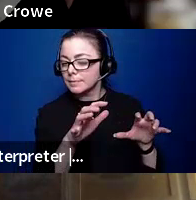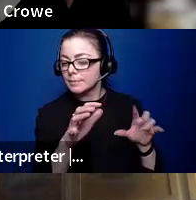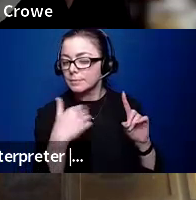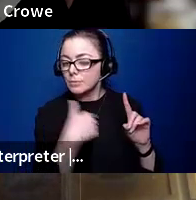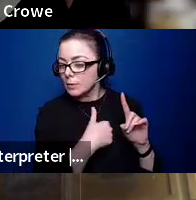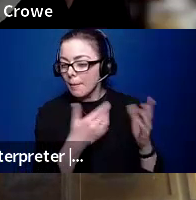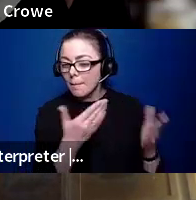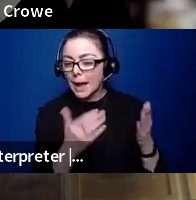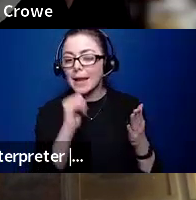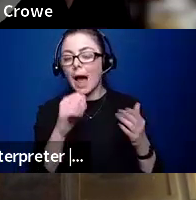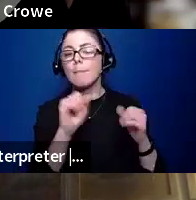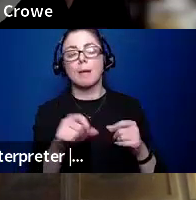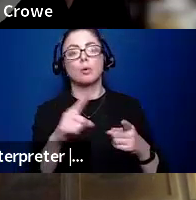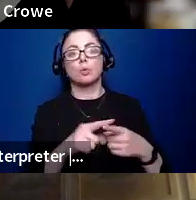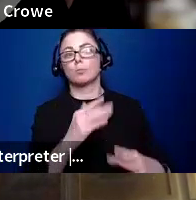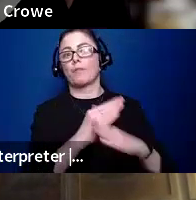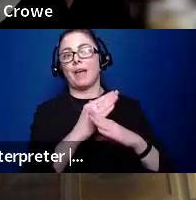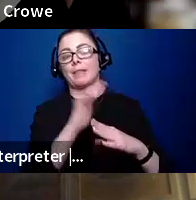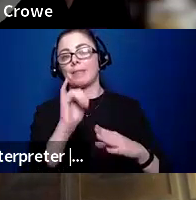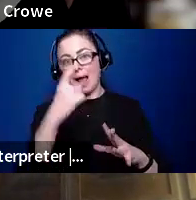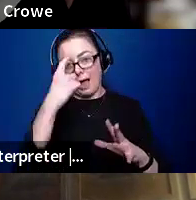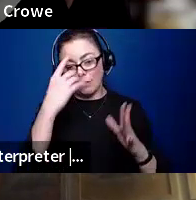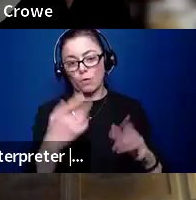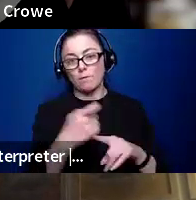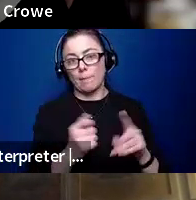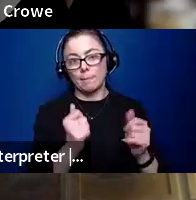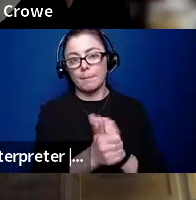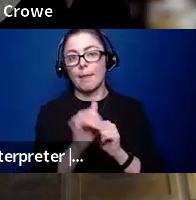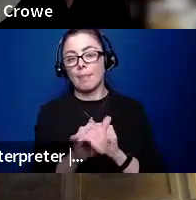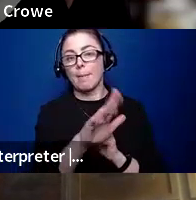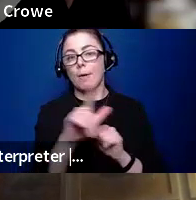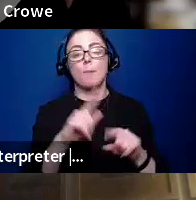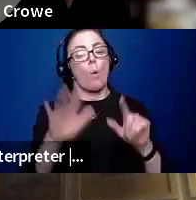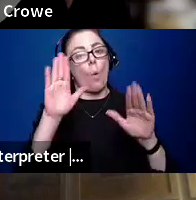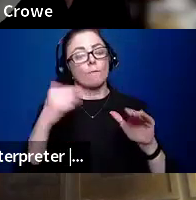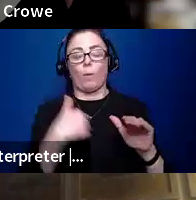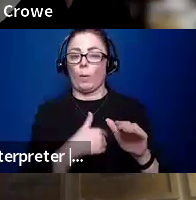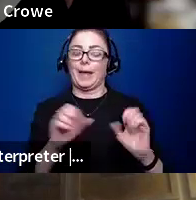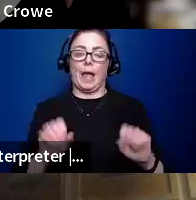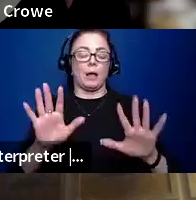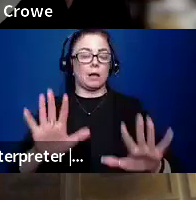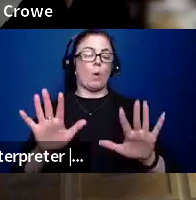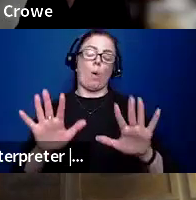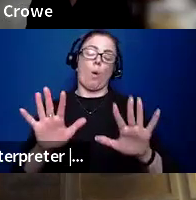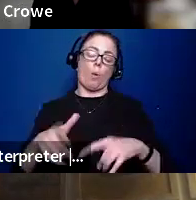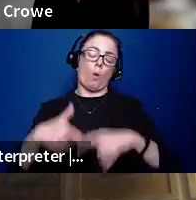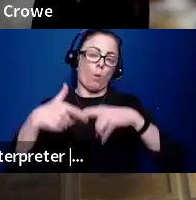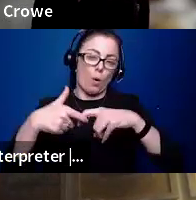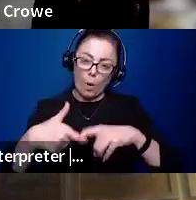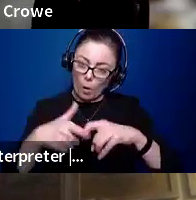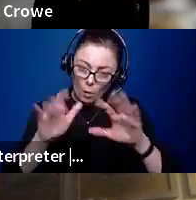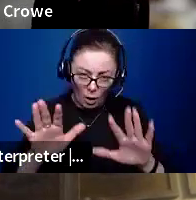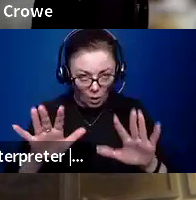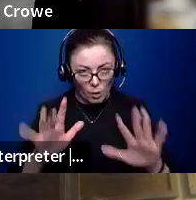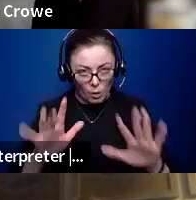the governor from doing this bill, but hopefully we'll be able to pump the brakes. We'll be able to put some review processes in place.